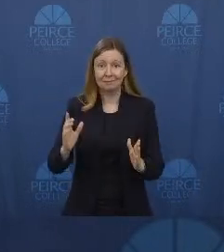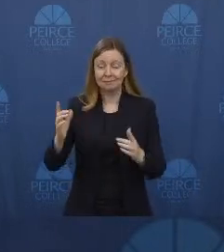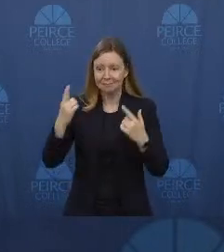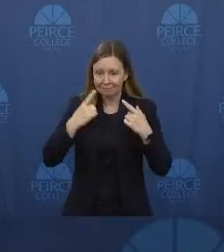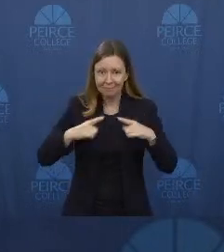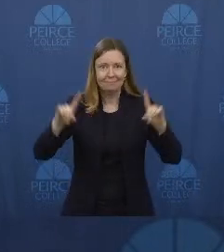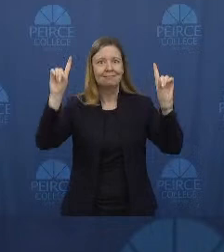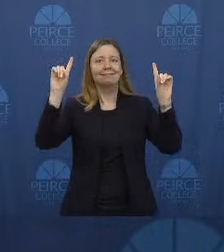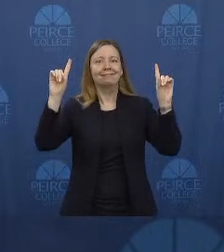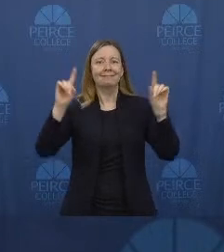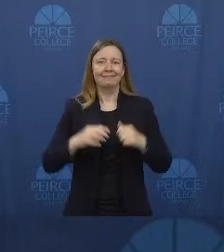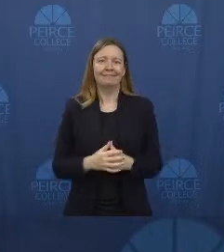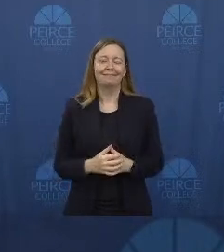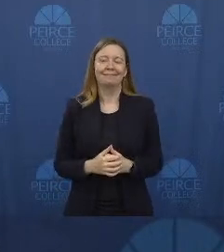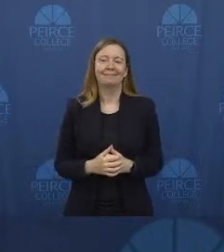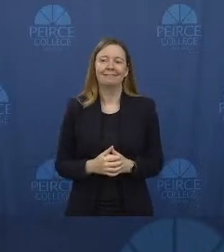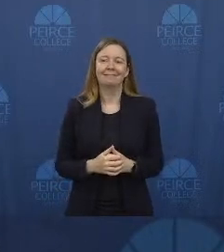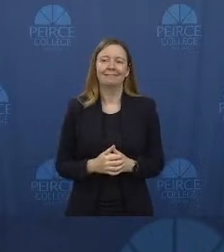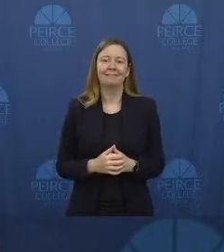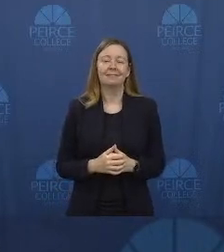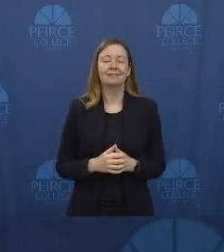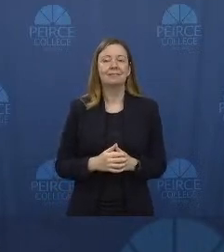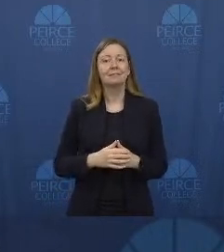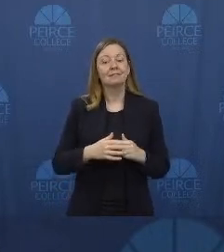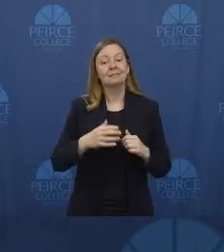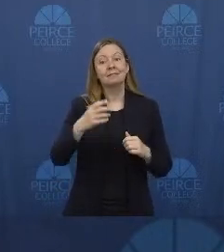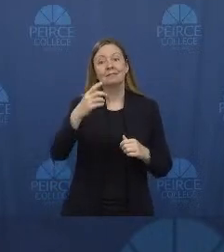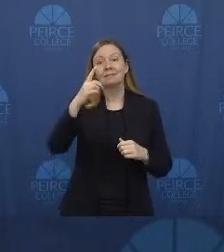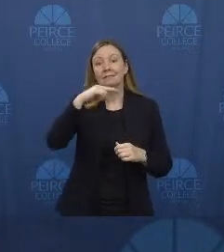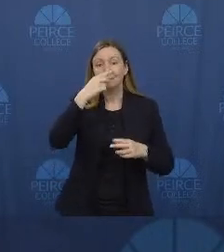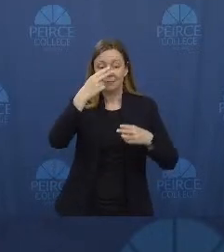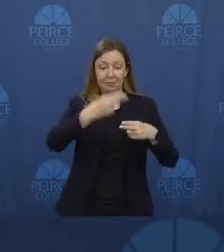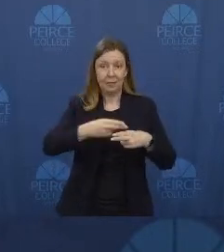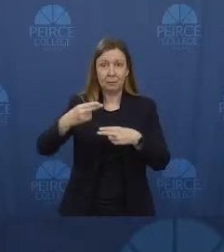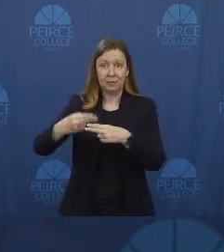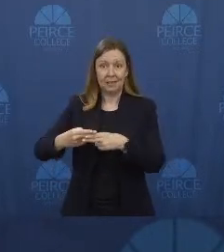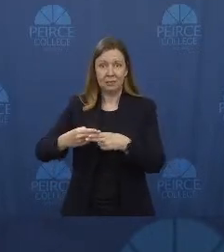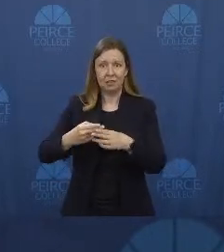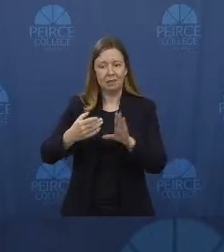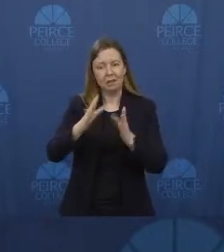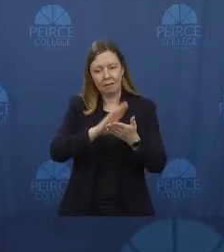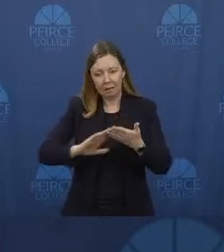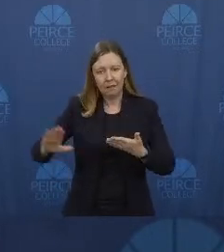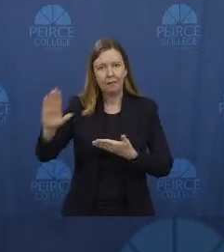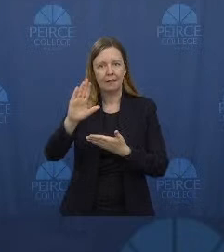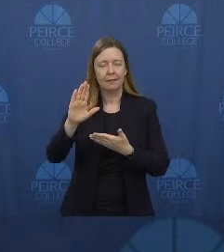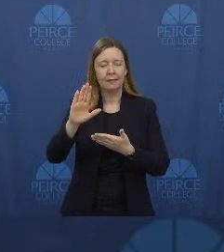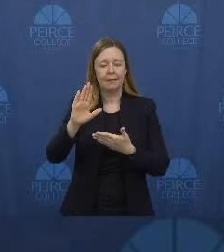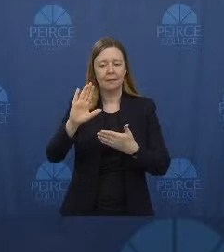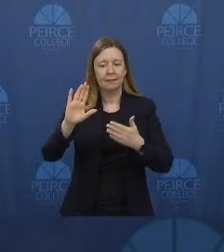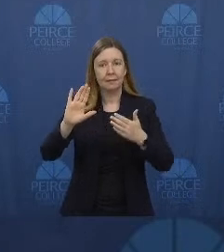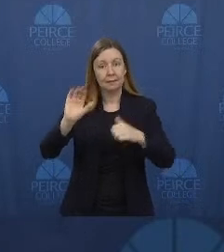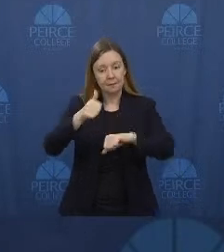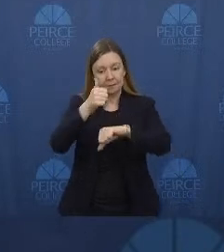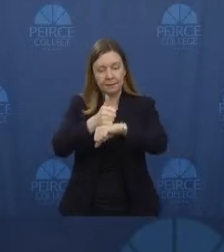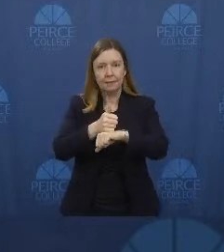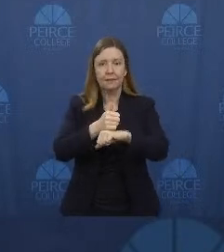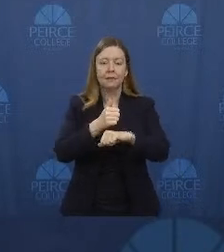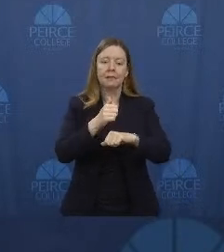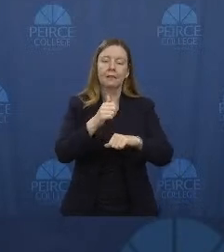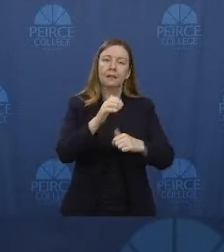line. The reputation of an institution is built on the quality of its academic